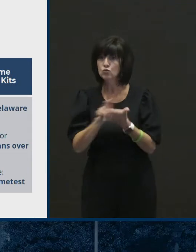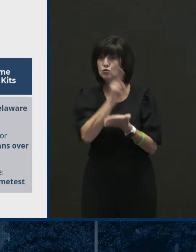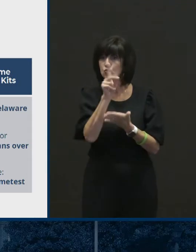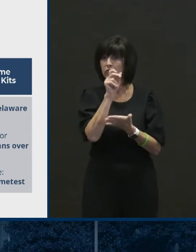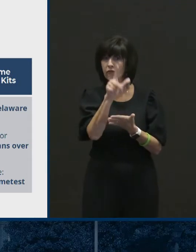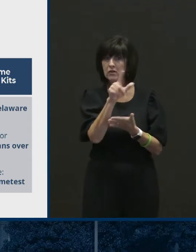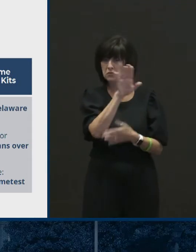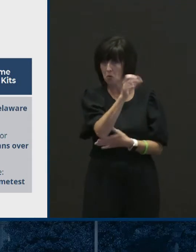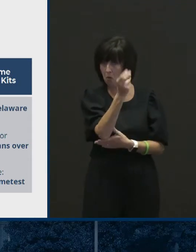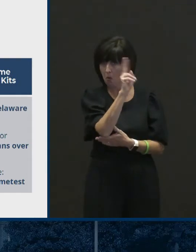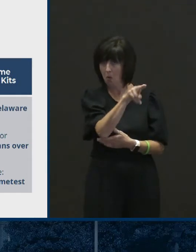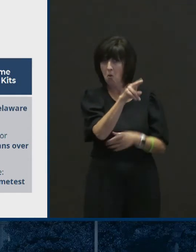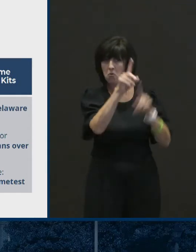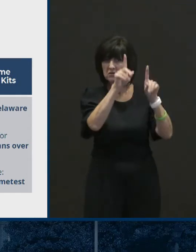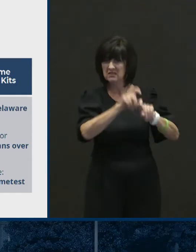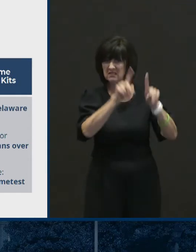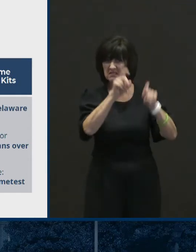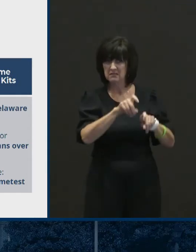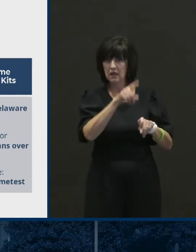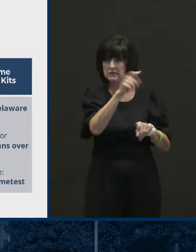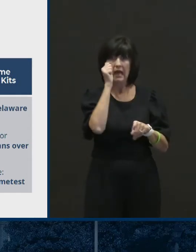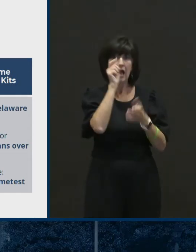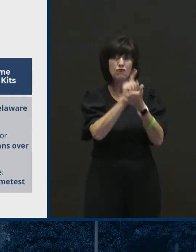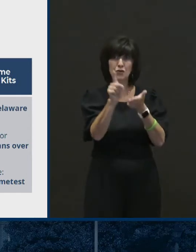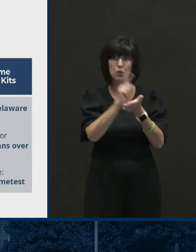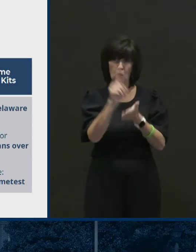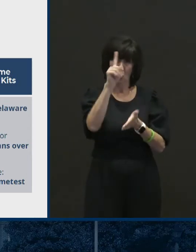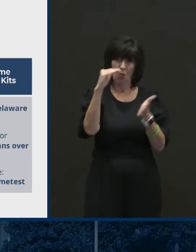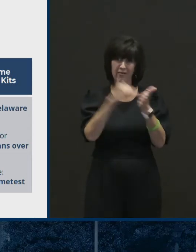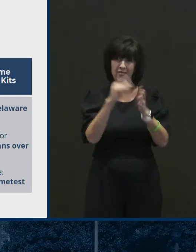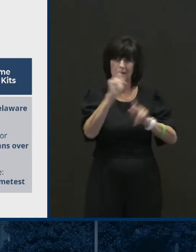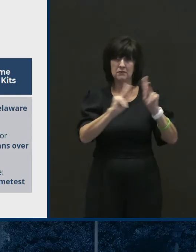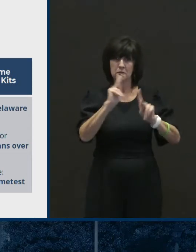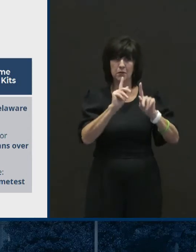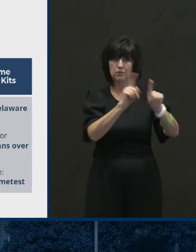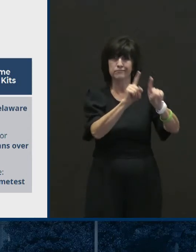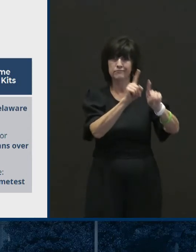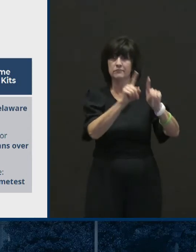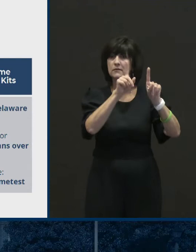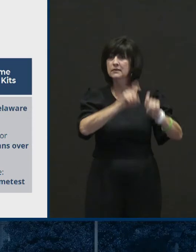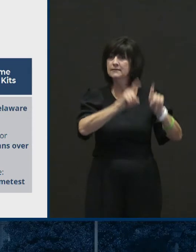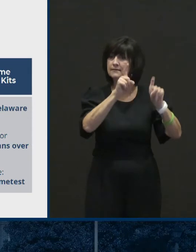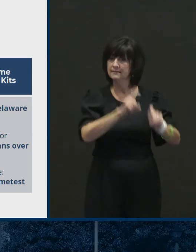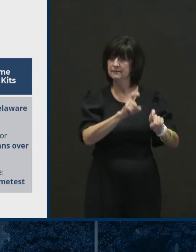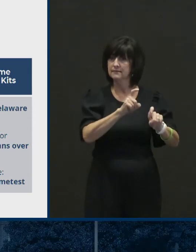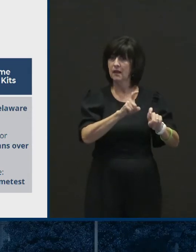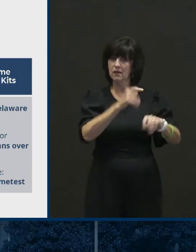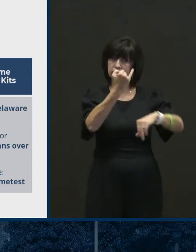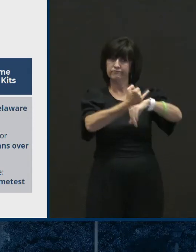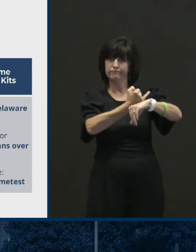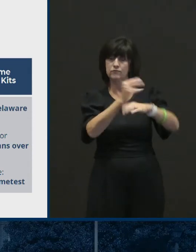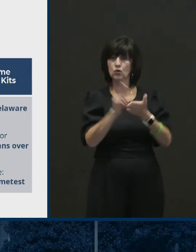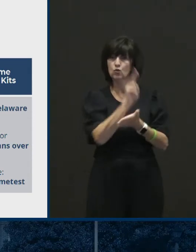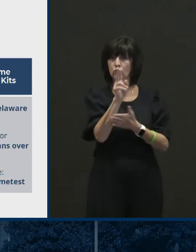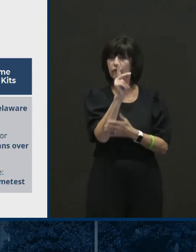doing almost 1,000 plus a week, so it's a lot of players in there. And I think if you go to the